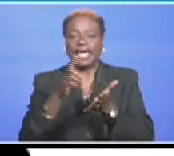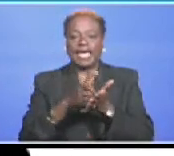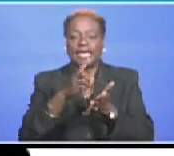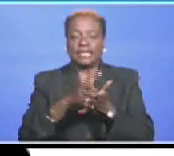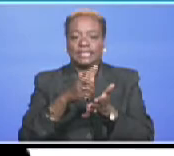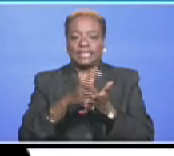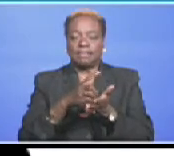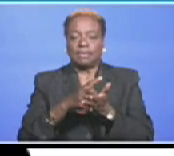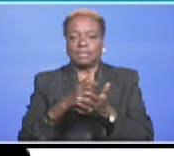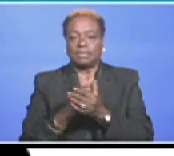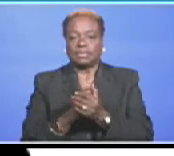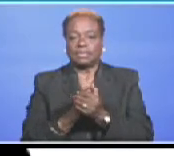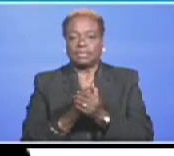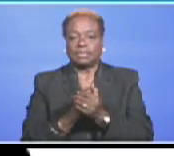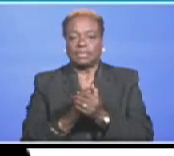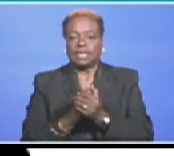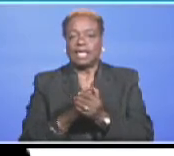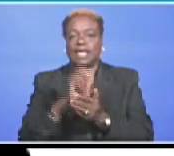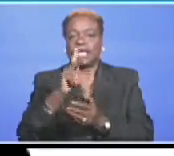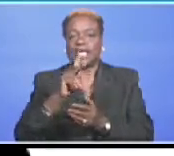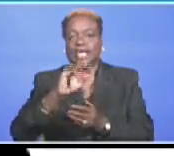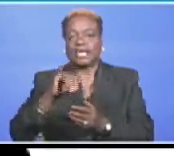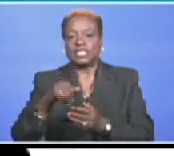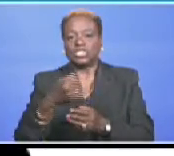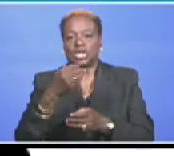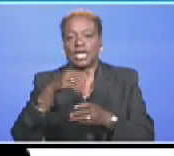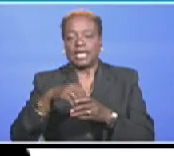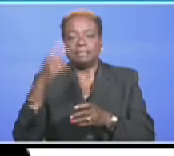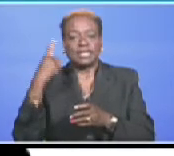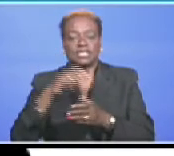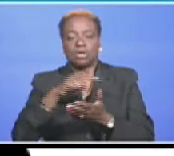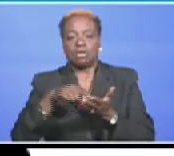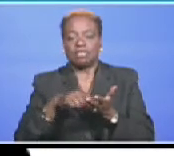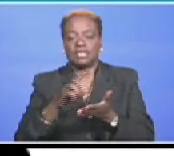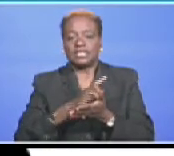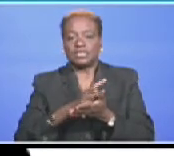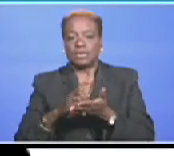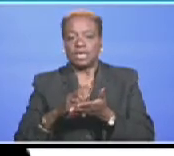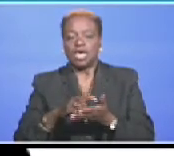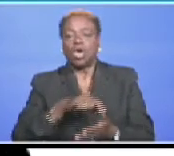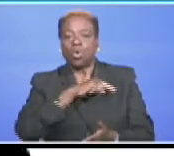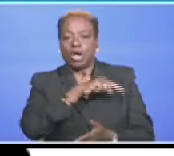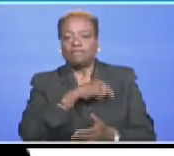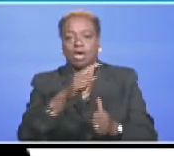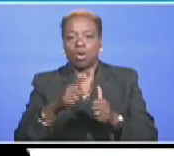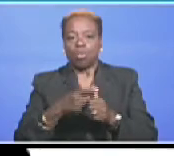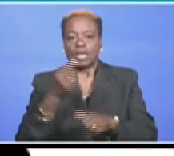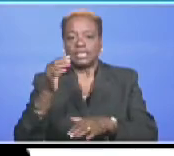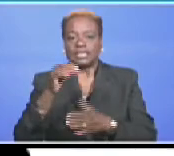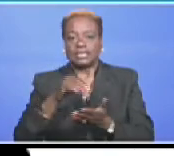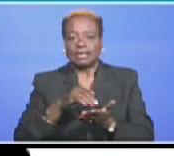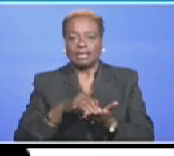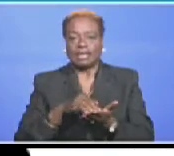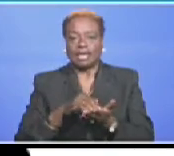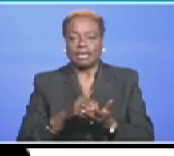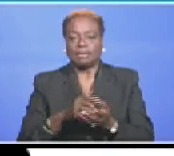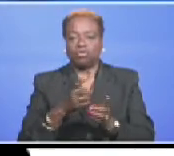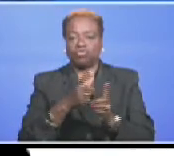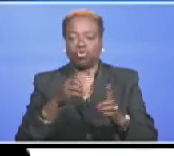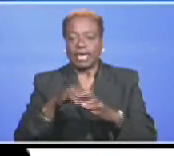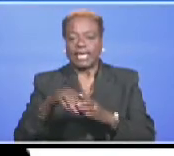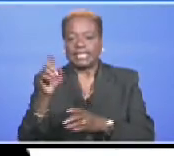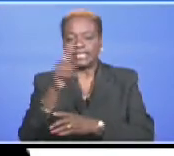get out of the first round. KJ in Cancun this week as well, and will need to qualify once again for the main draw in